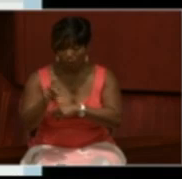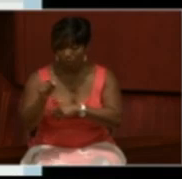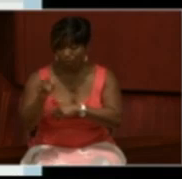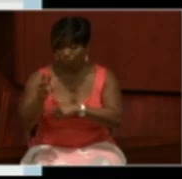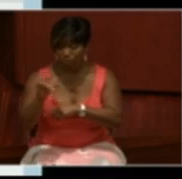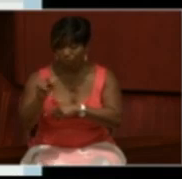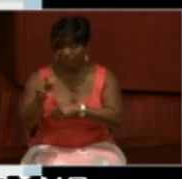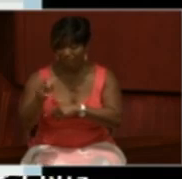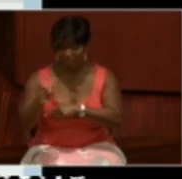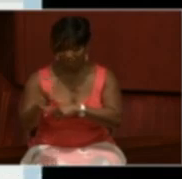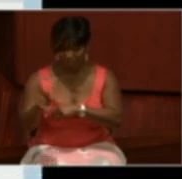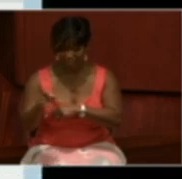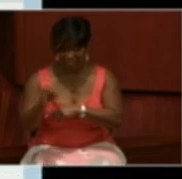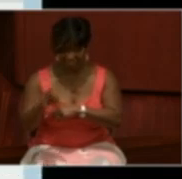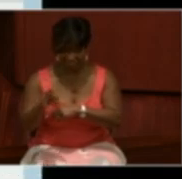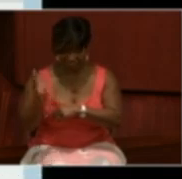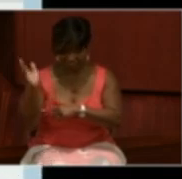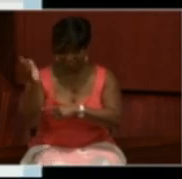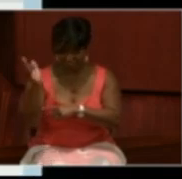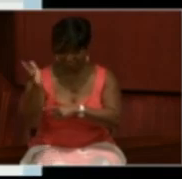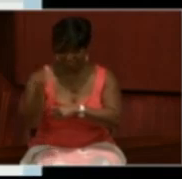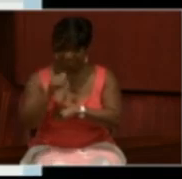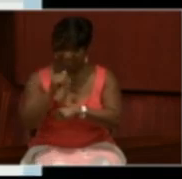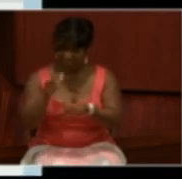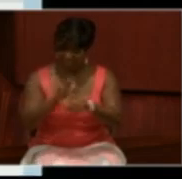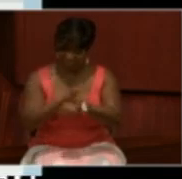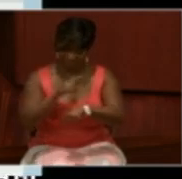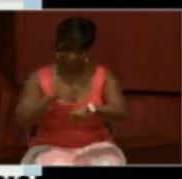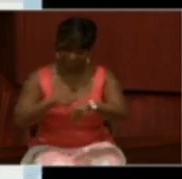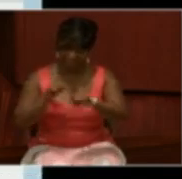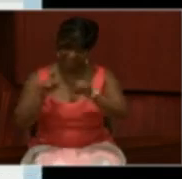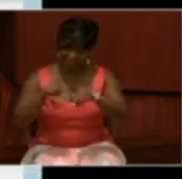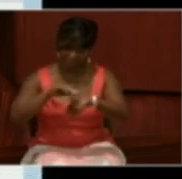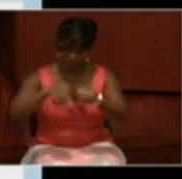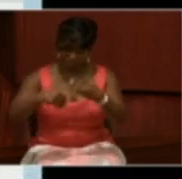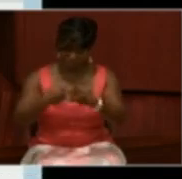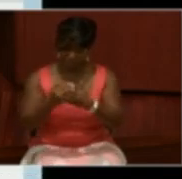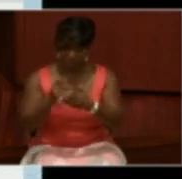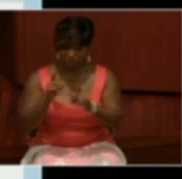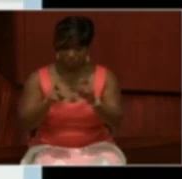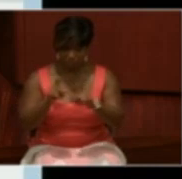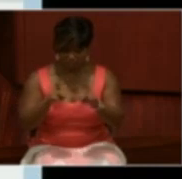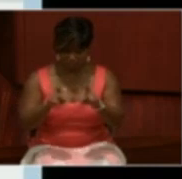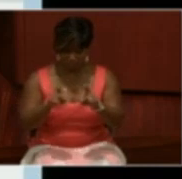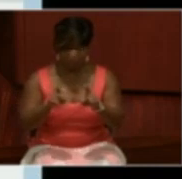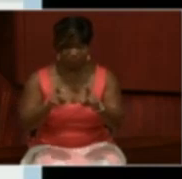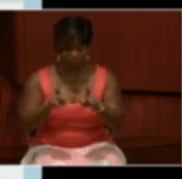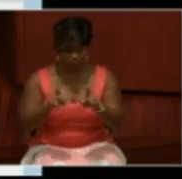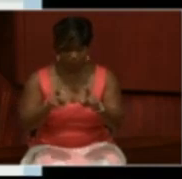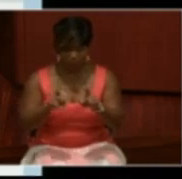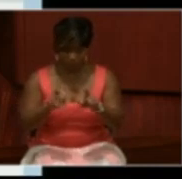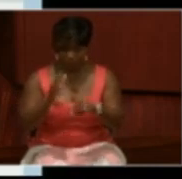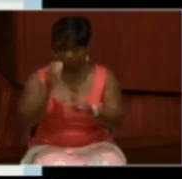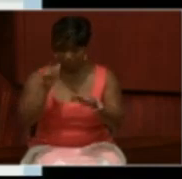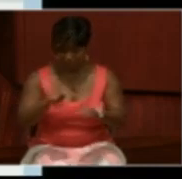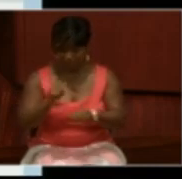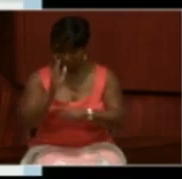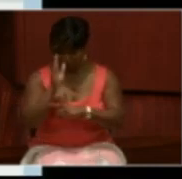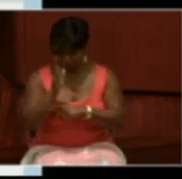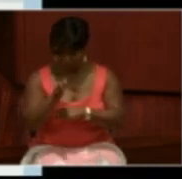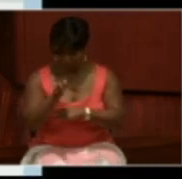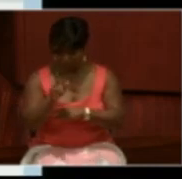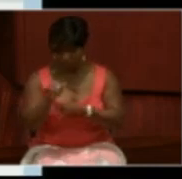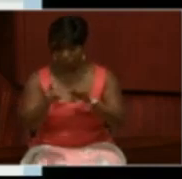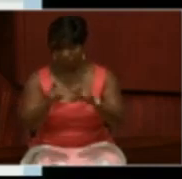If the speakers do not have time to get to all of your questions, please feel free to direct those questions to